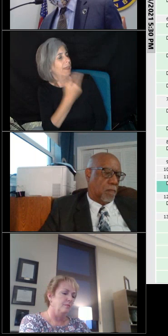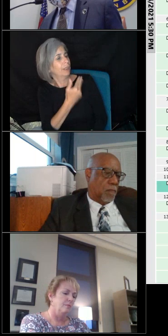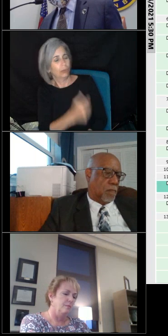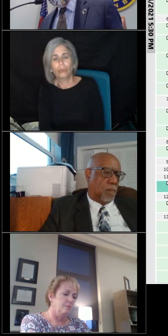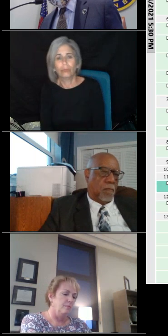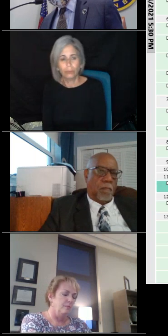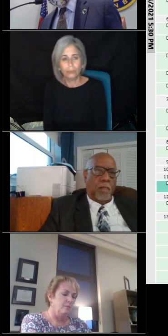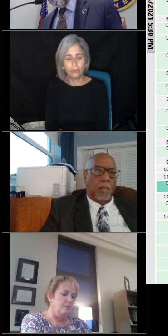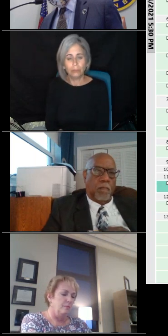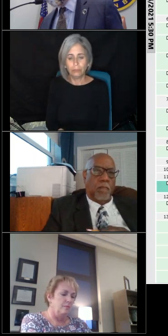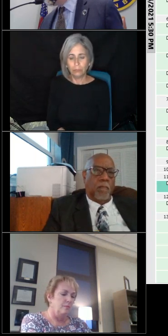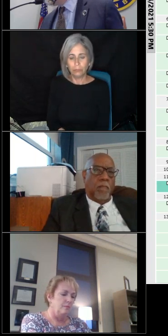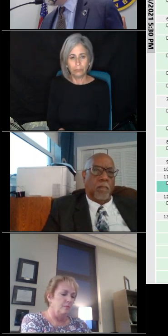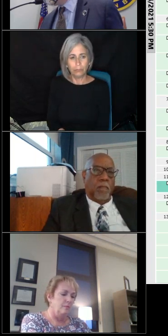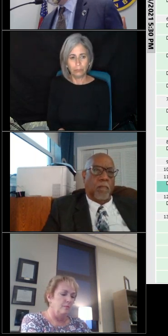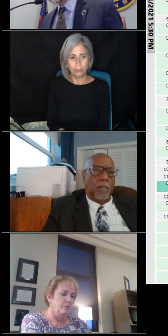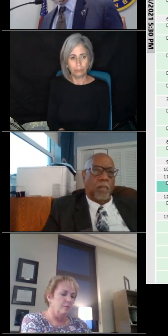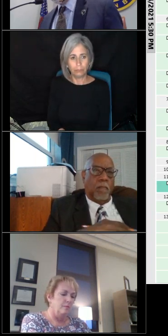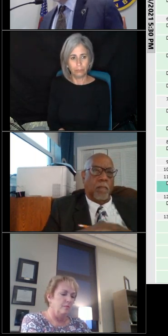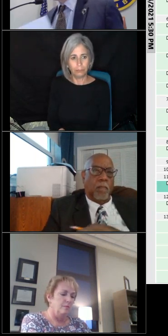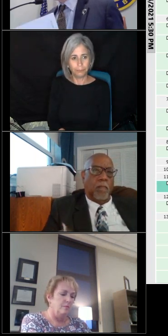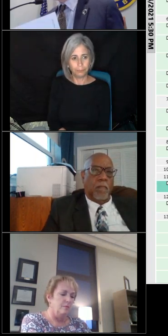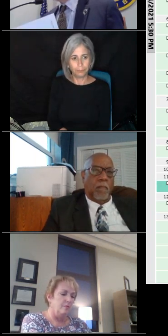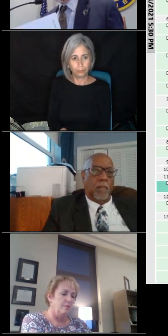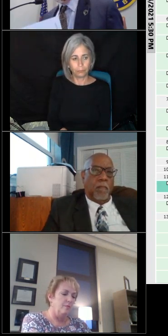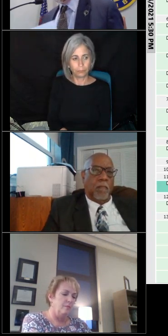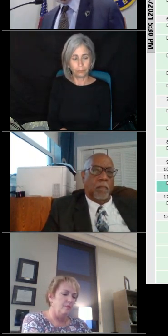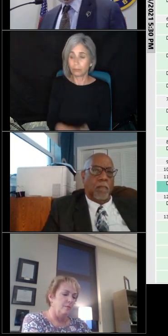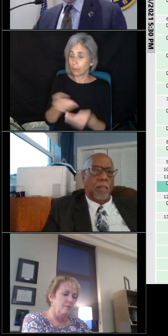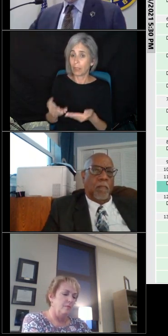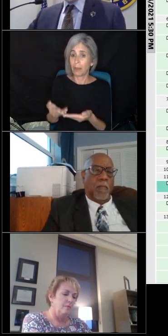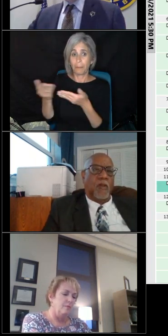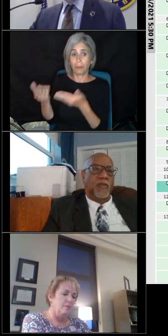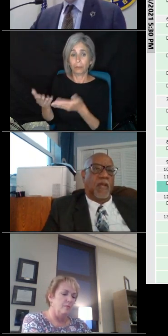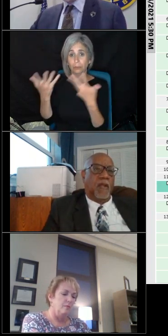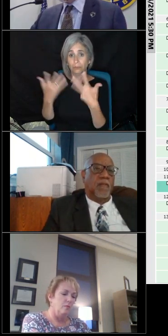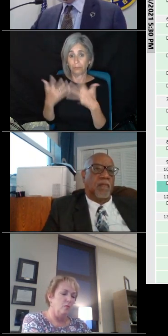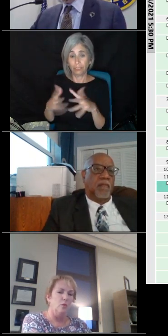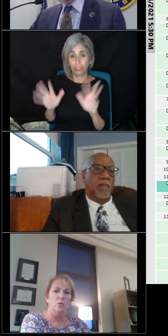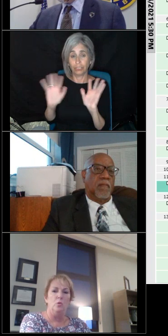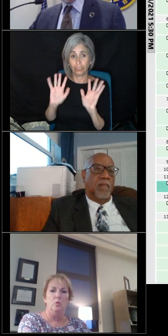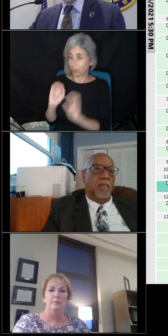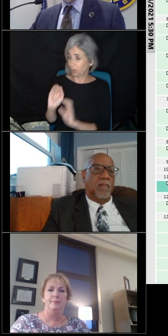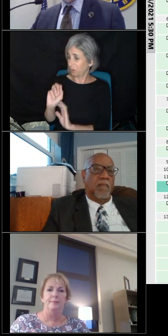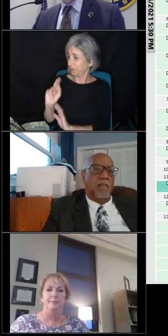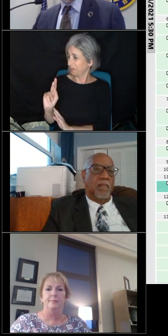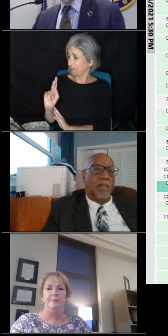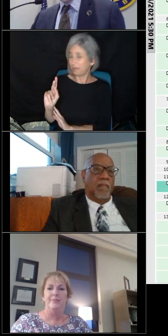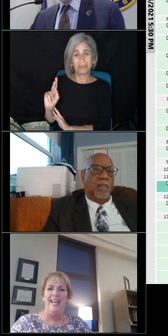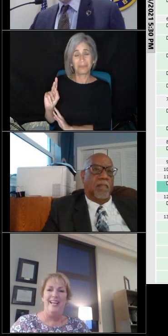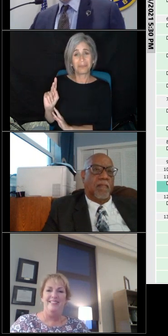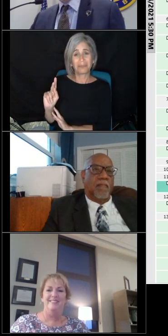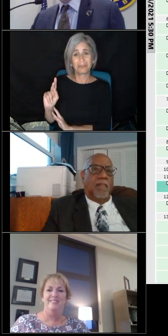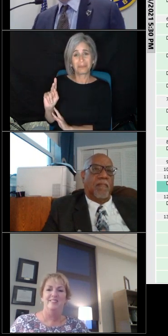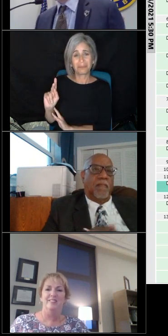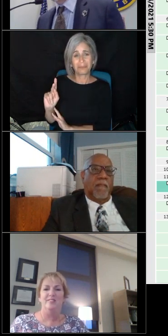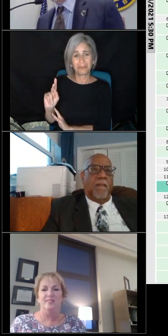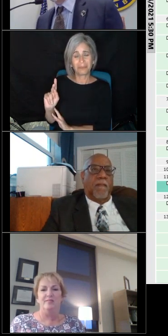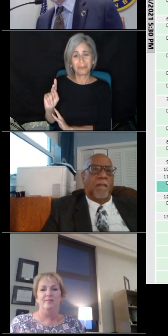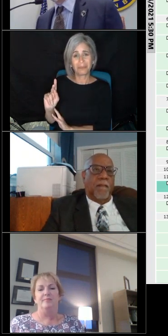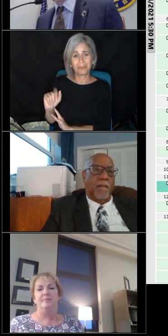All right. Okay, ready? Motion to adjourn. Second. All